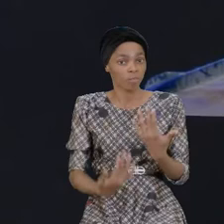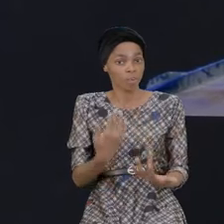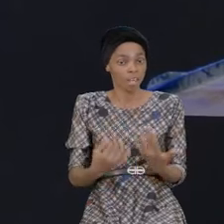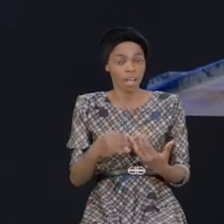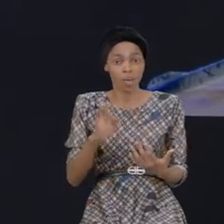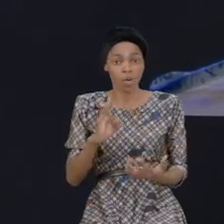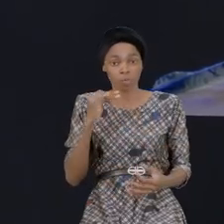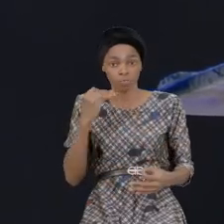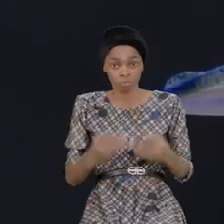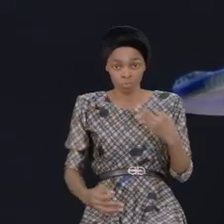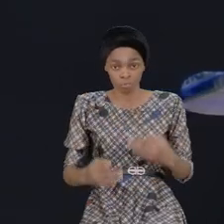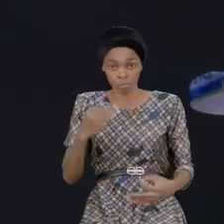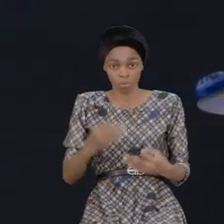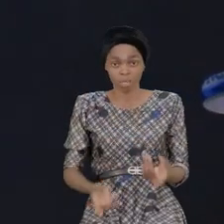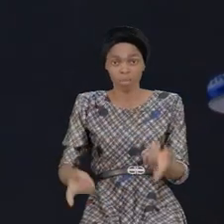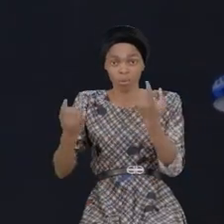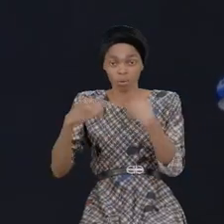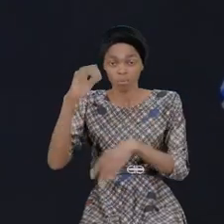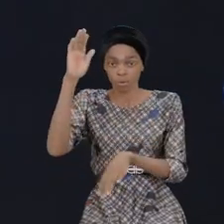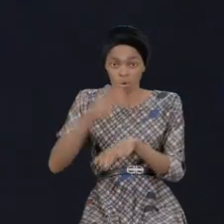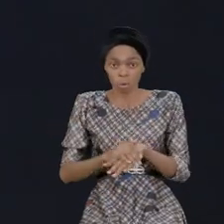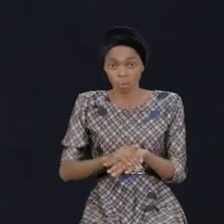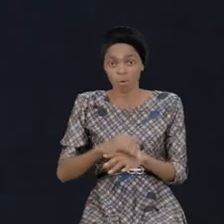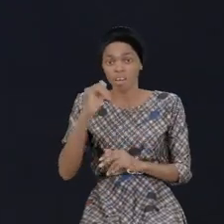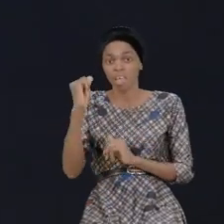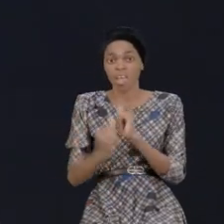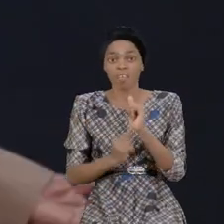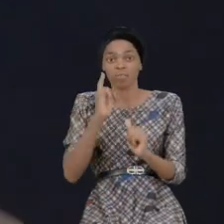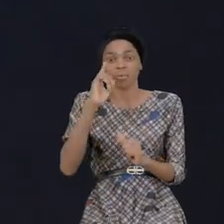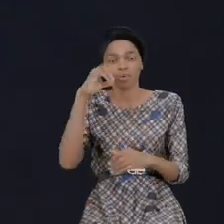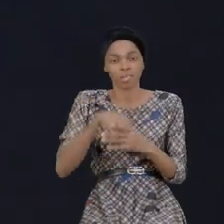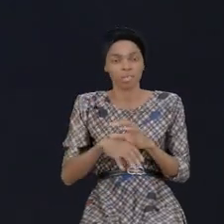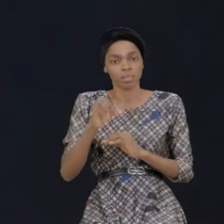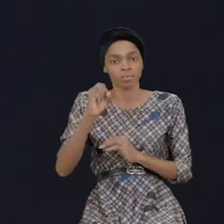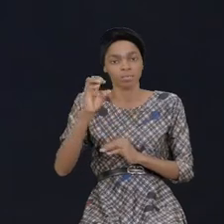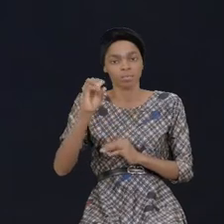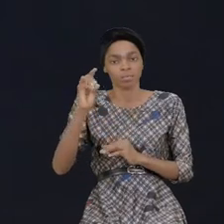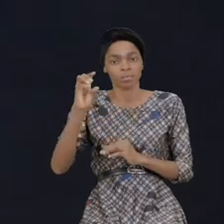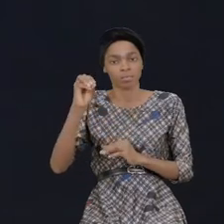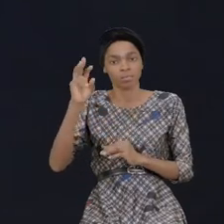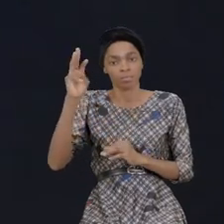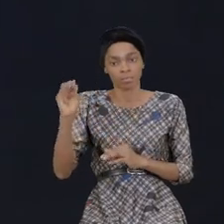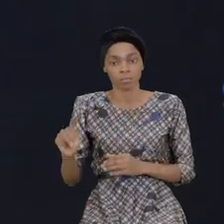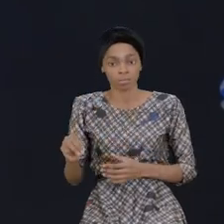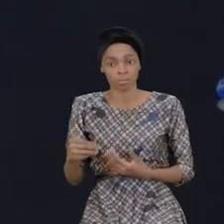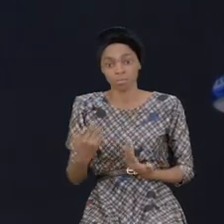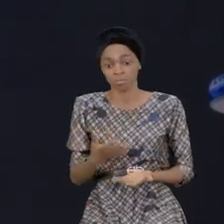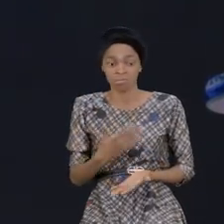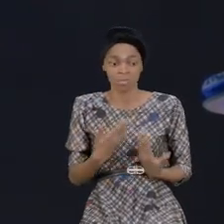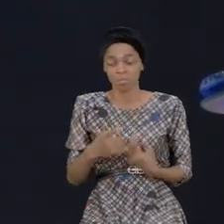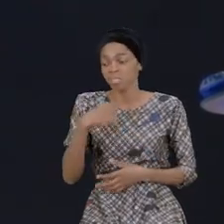comes on everyone in Sodom. Although he says he's a child of